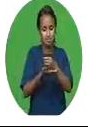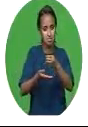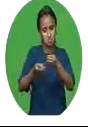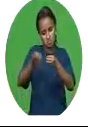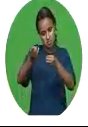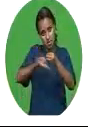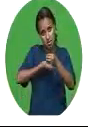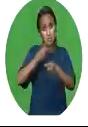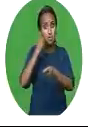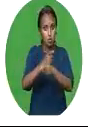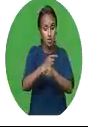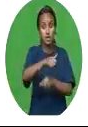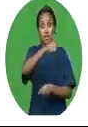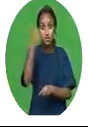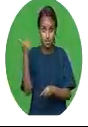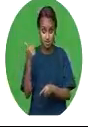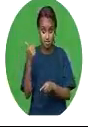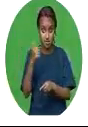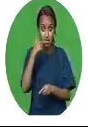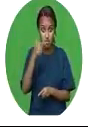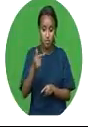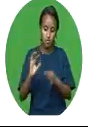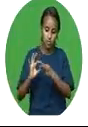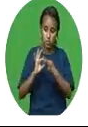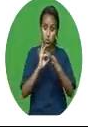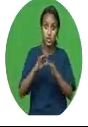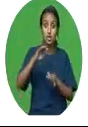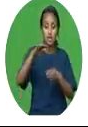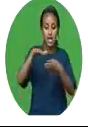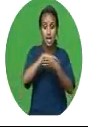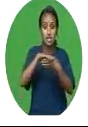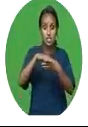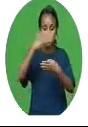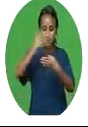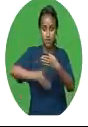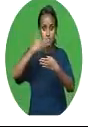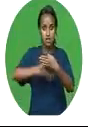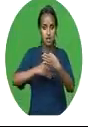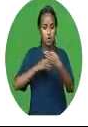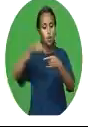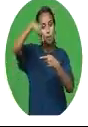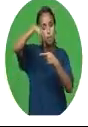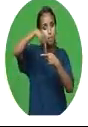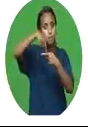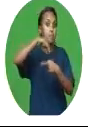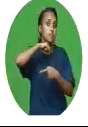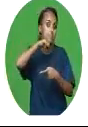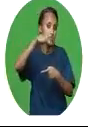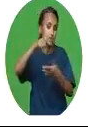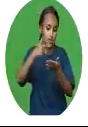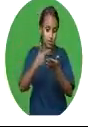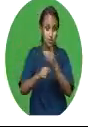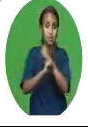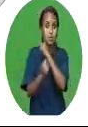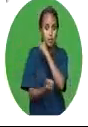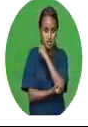properly. In other words, if the joining edges and faces are not perpendicular to the base faces,